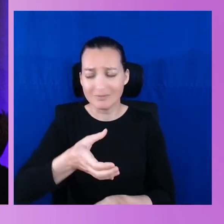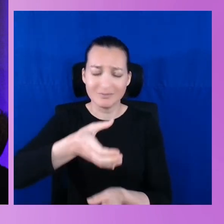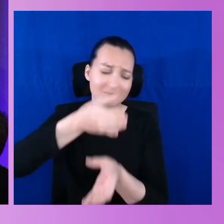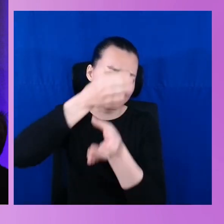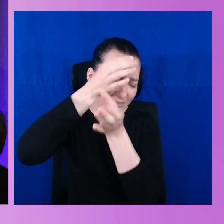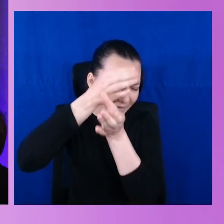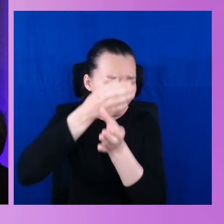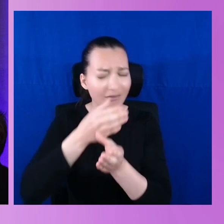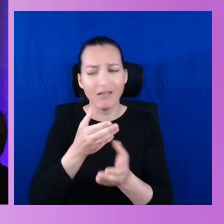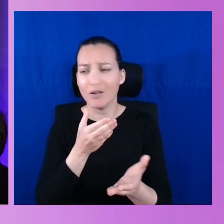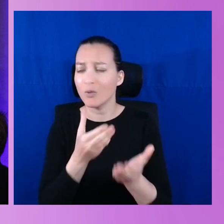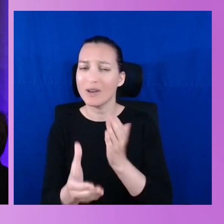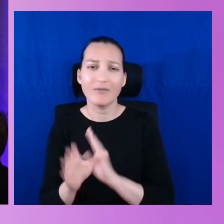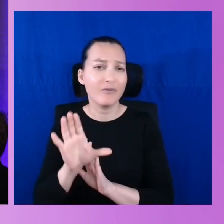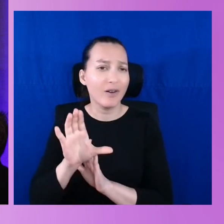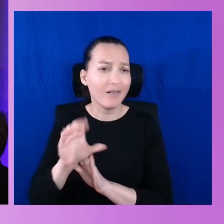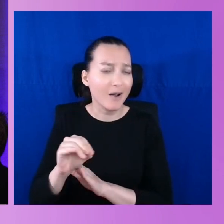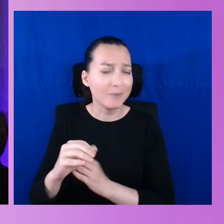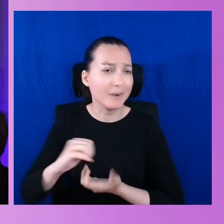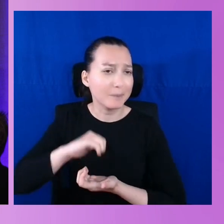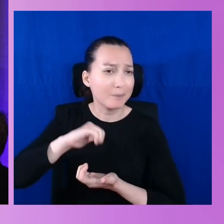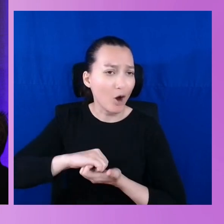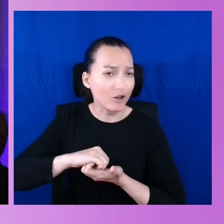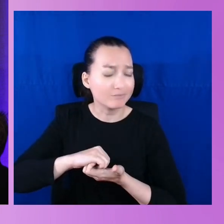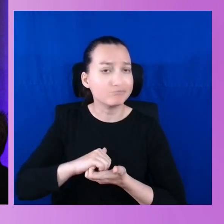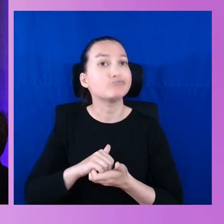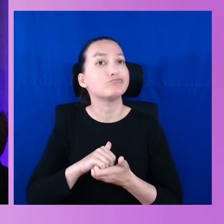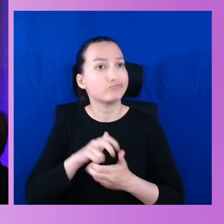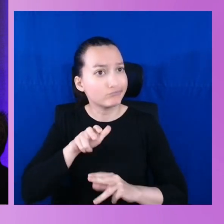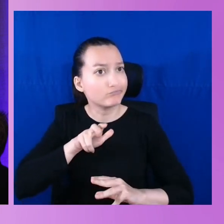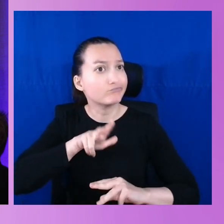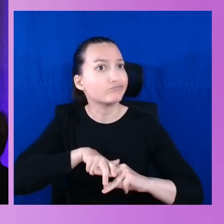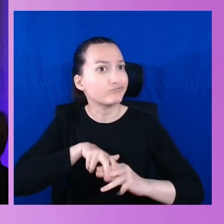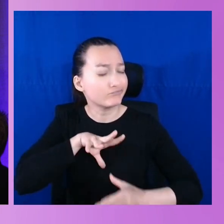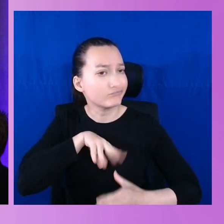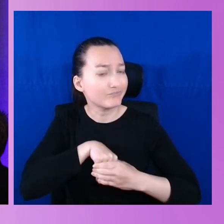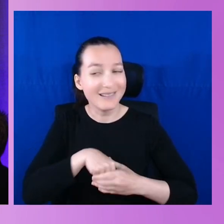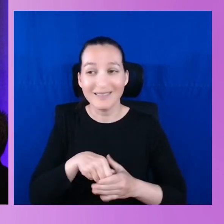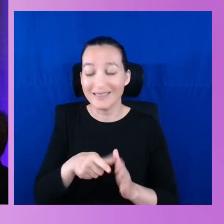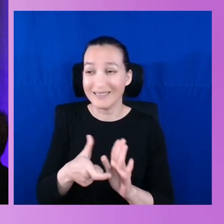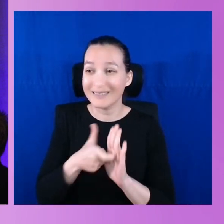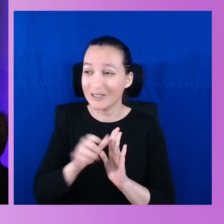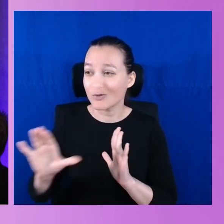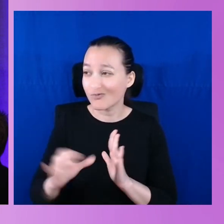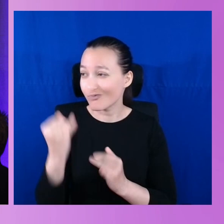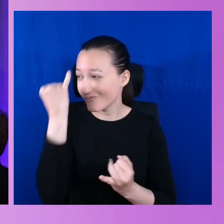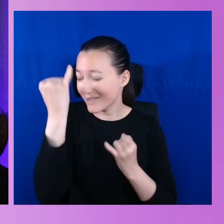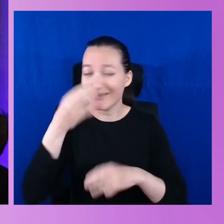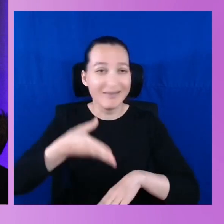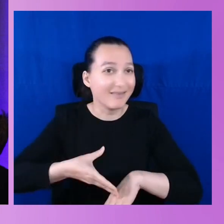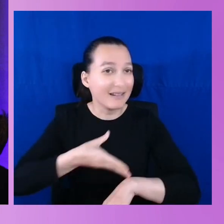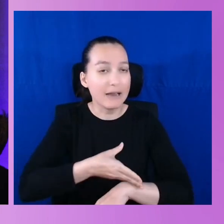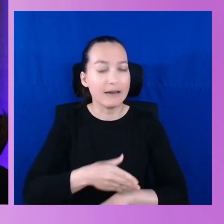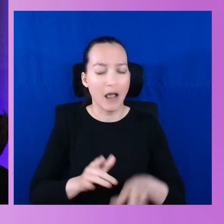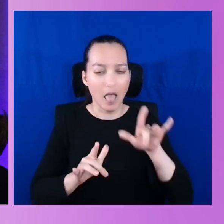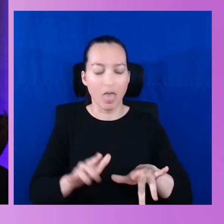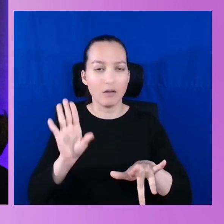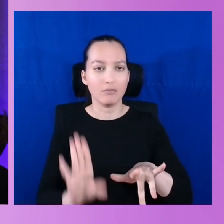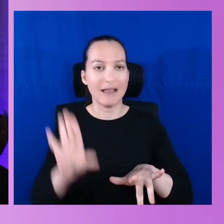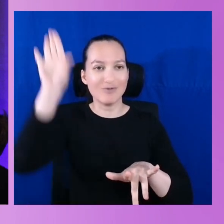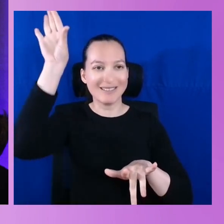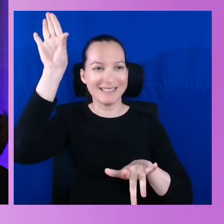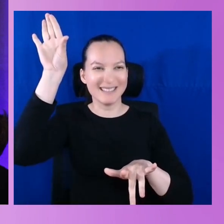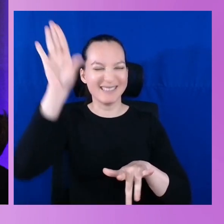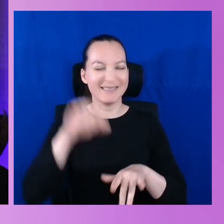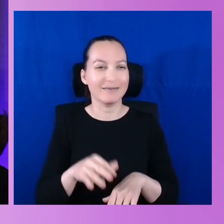Whatever company partner you are sitting in today, we need those ideas to create the next hand raise, to create the next